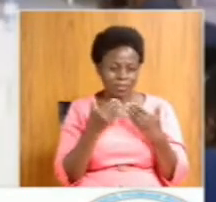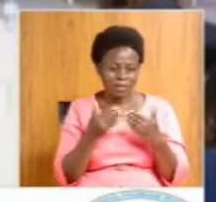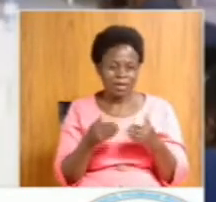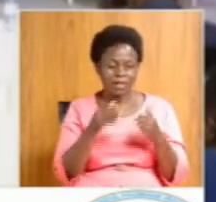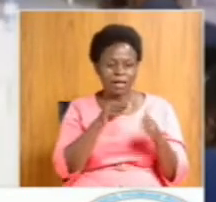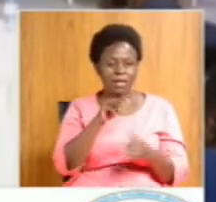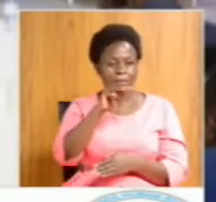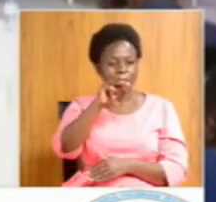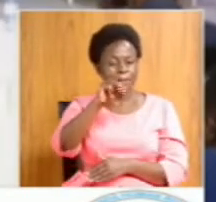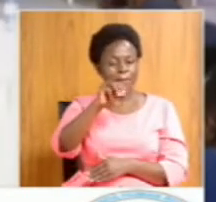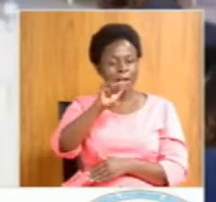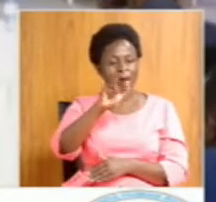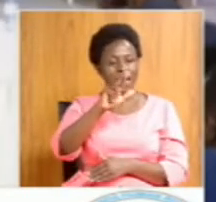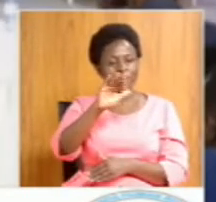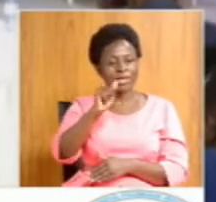you're next